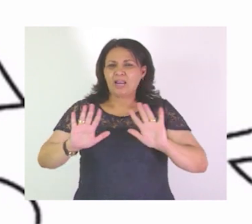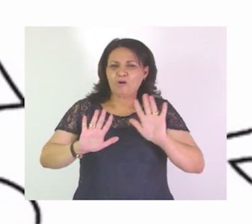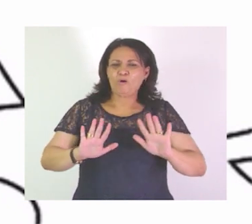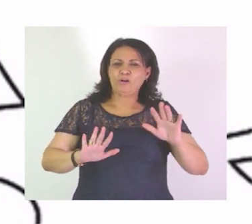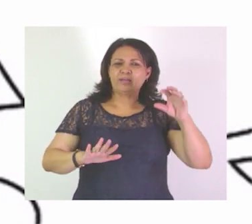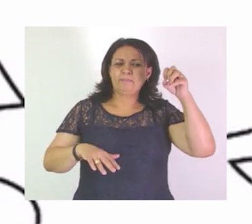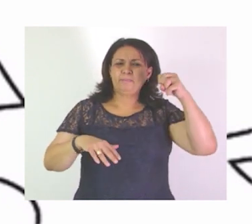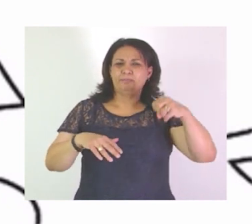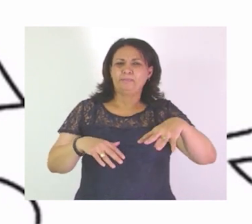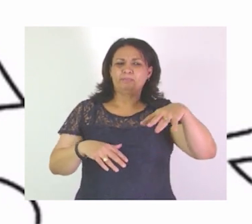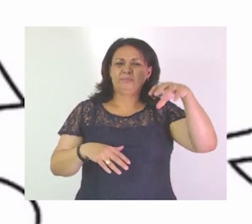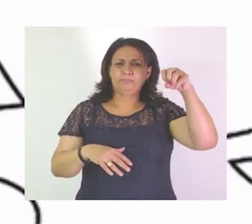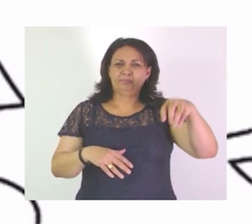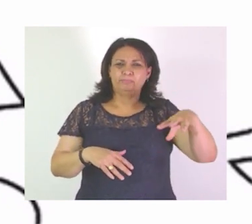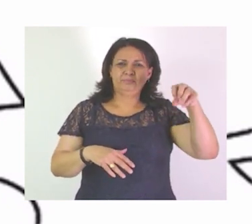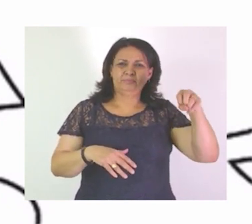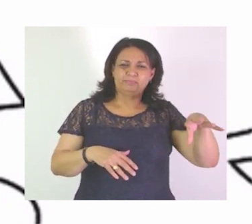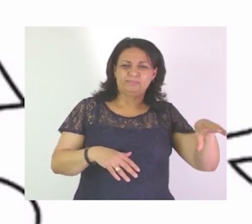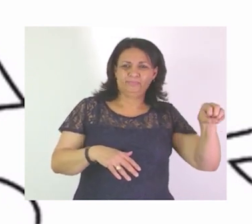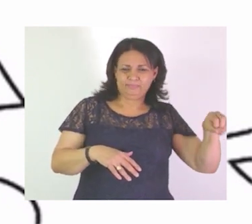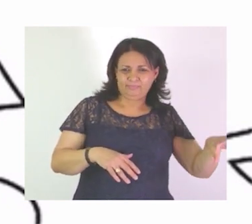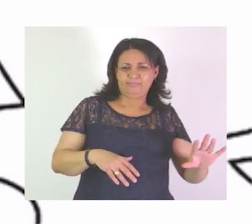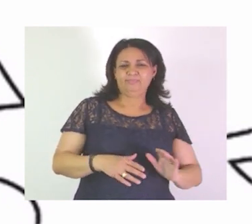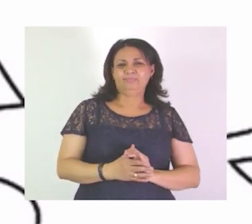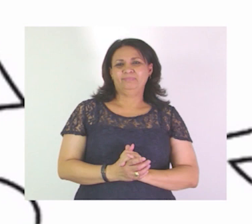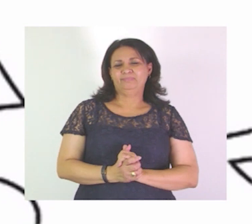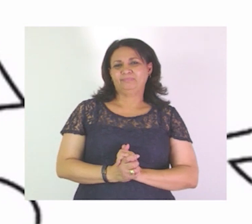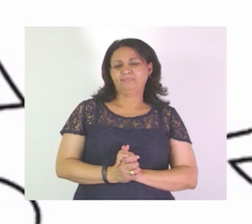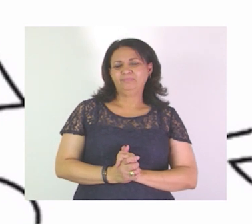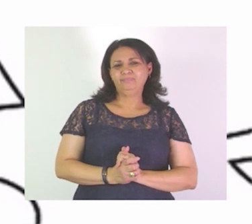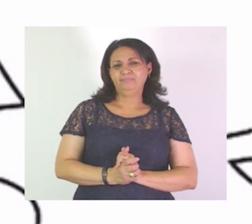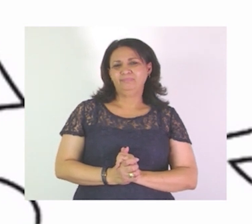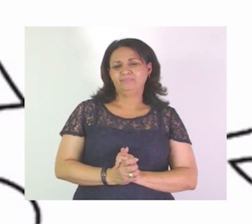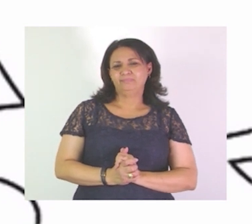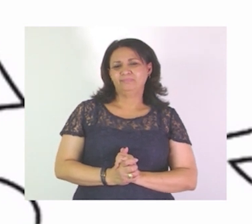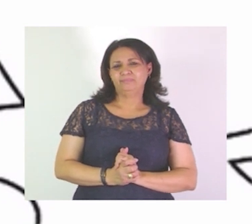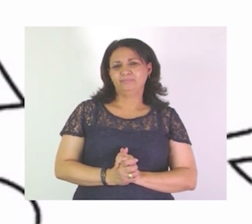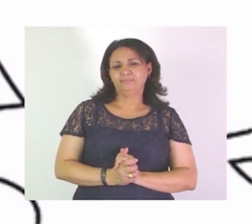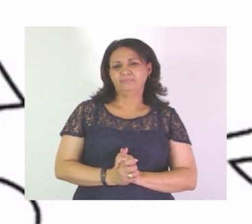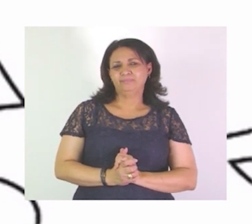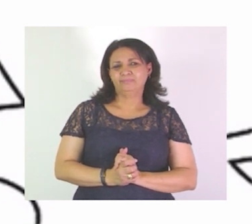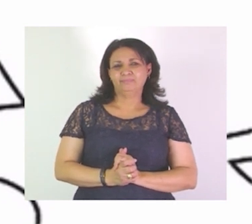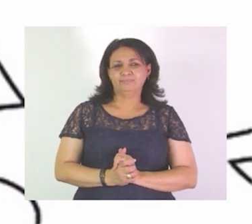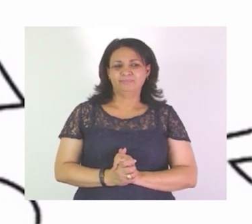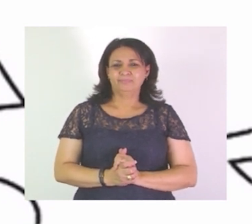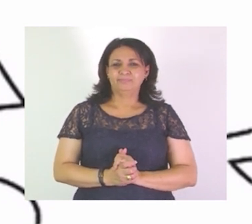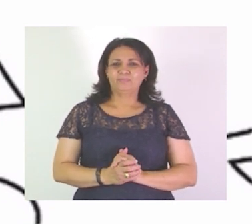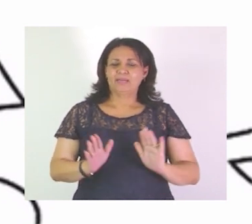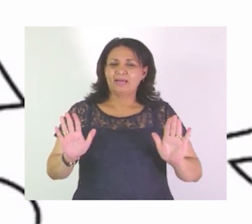all the blotches that you can see. Even if they are different shapes and sizes, you're going to use the